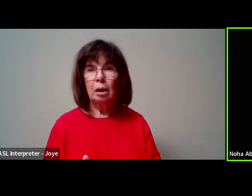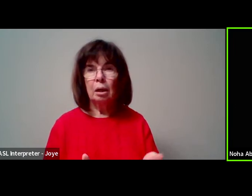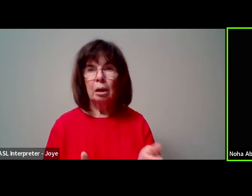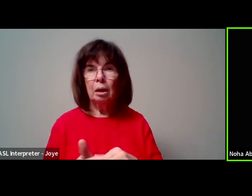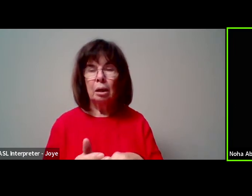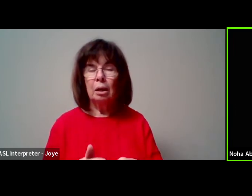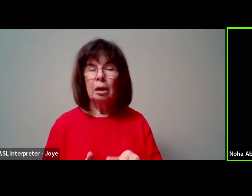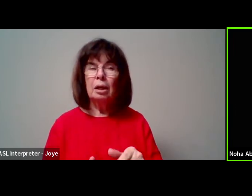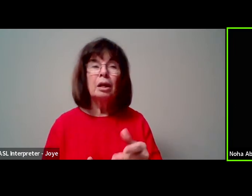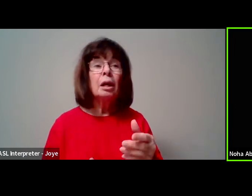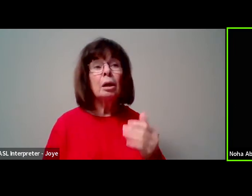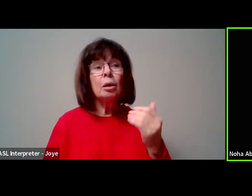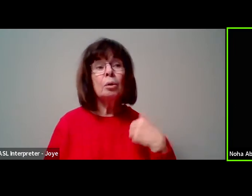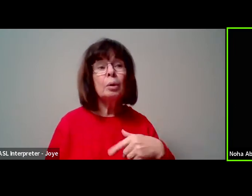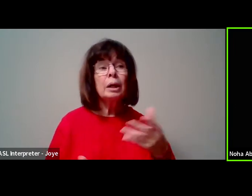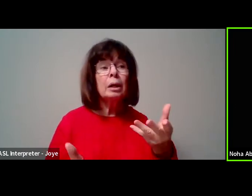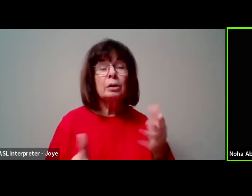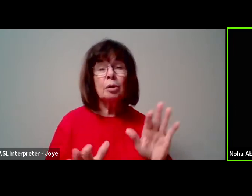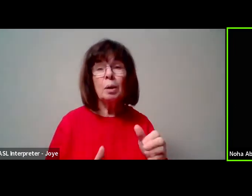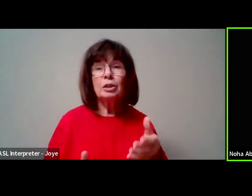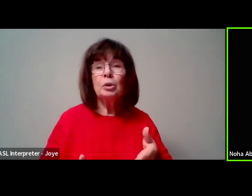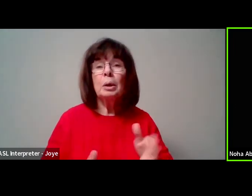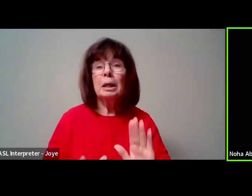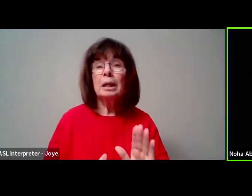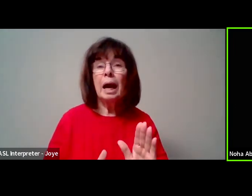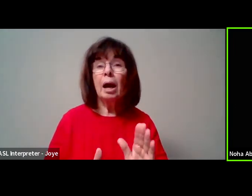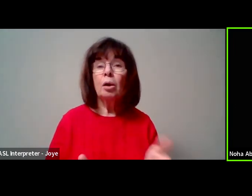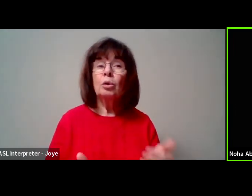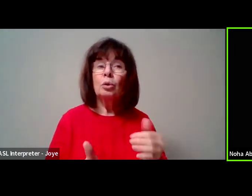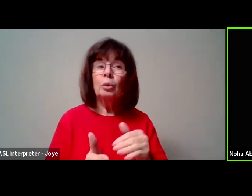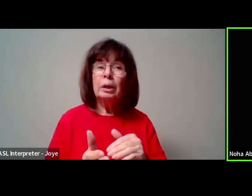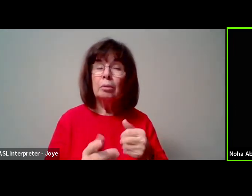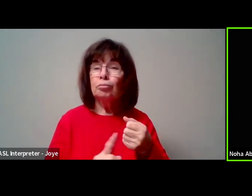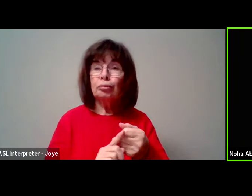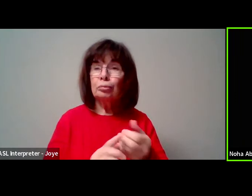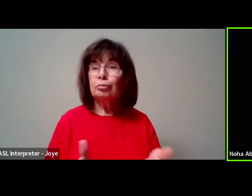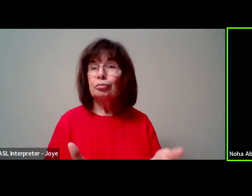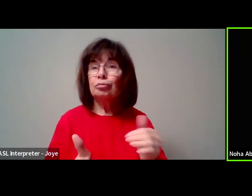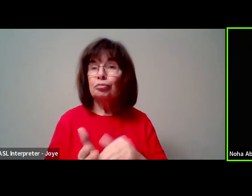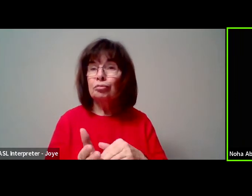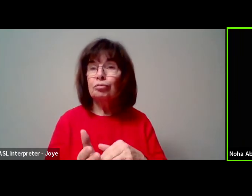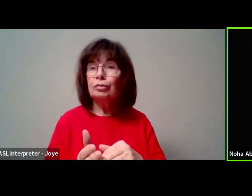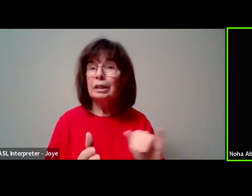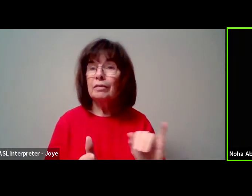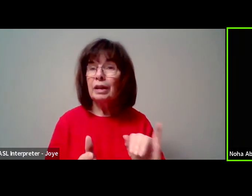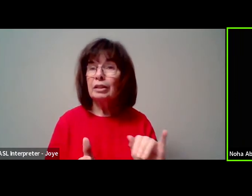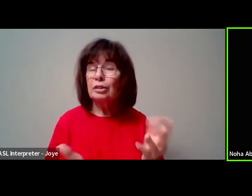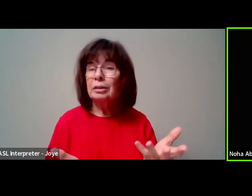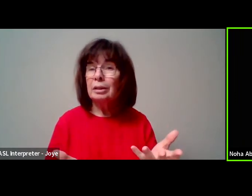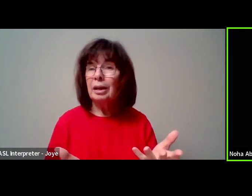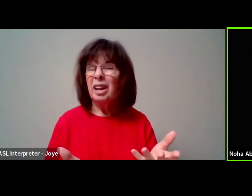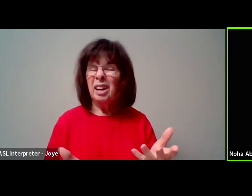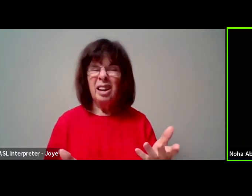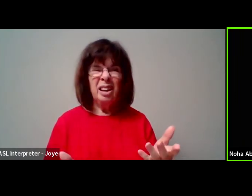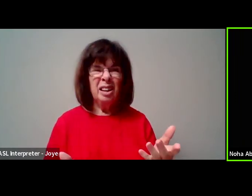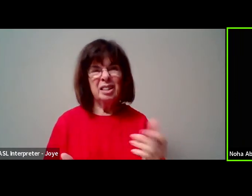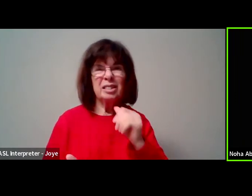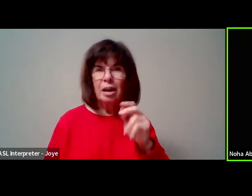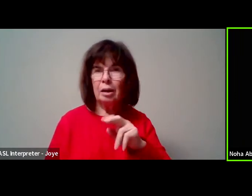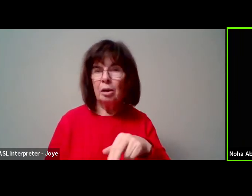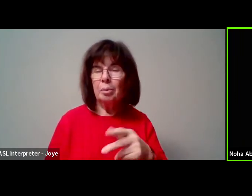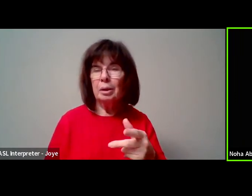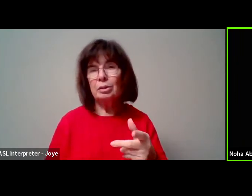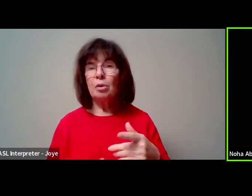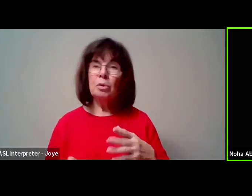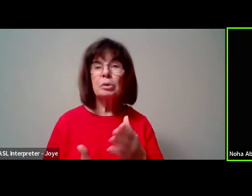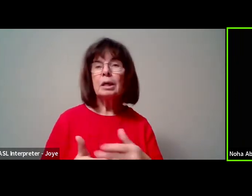allow repeat infections to be so normalized, right? Because I feel like some people feel like, okay, I had it, and so I know